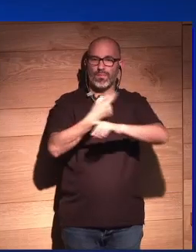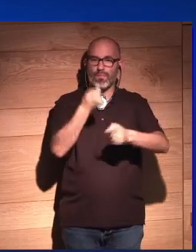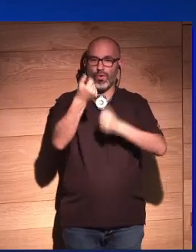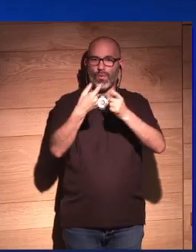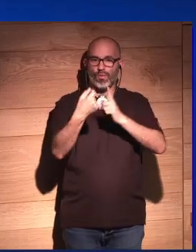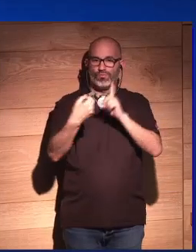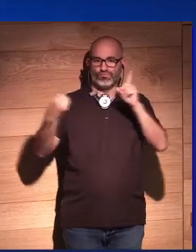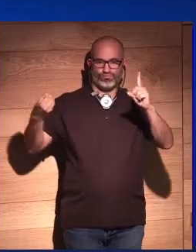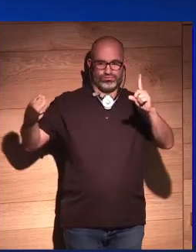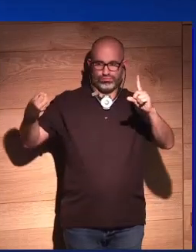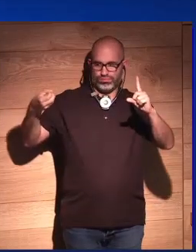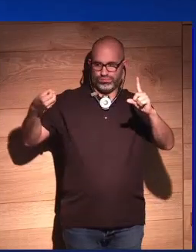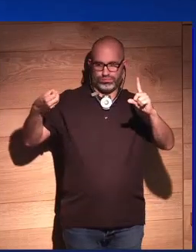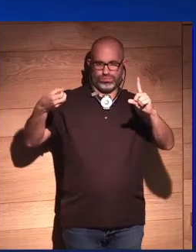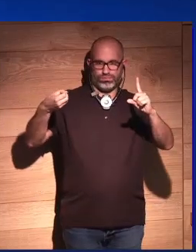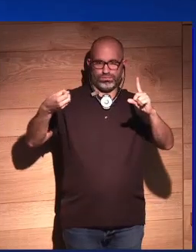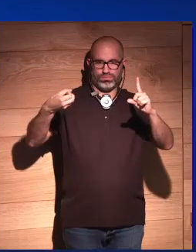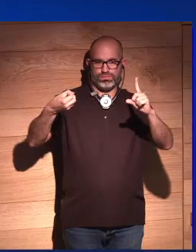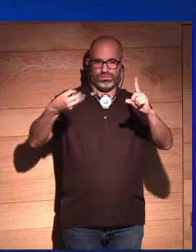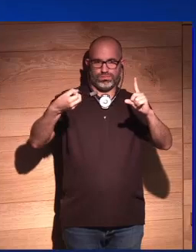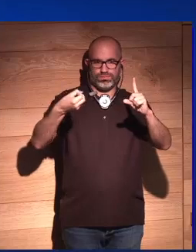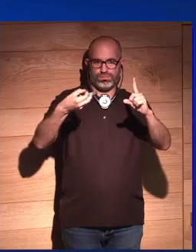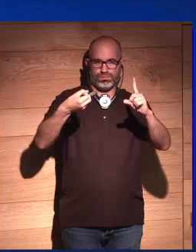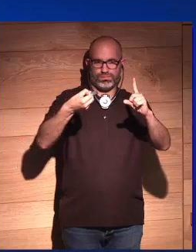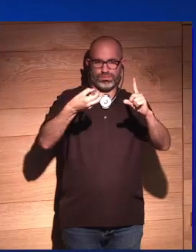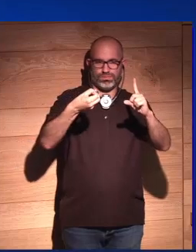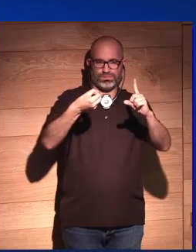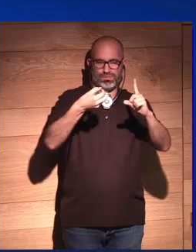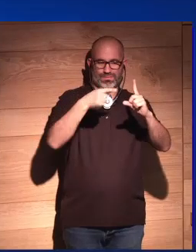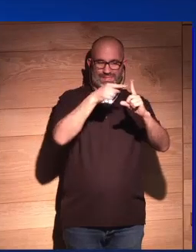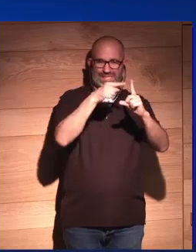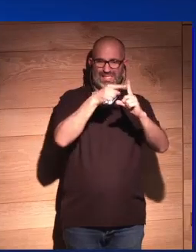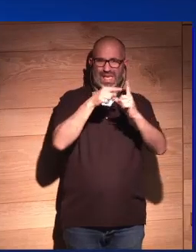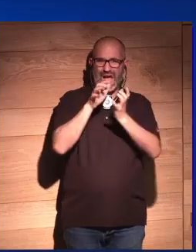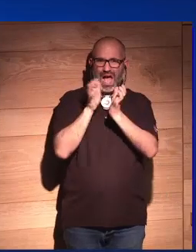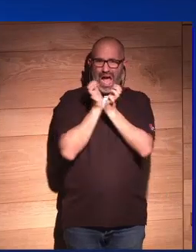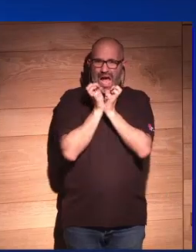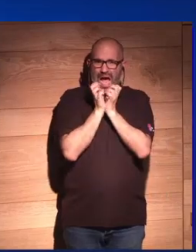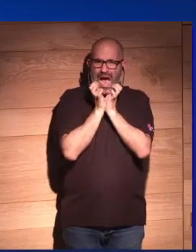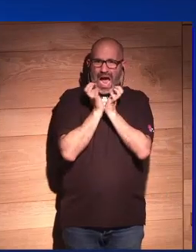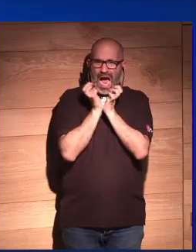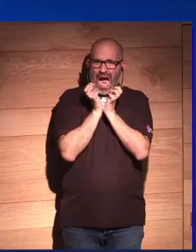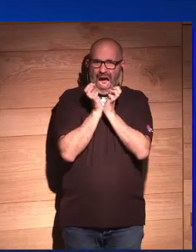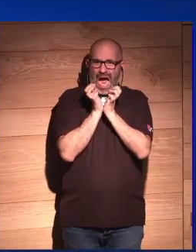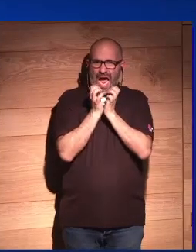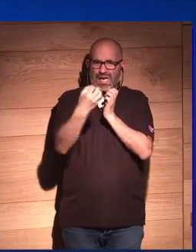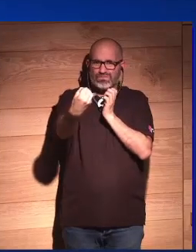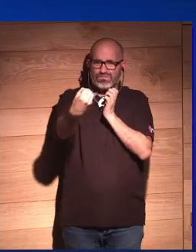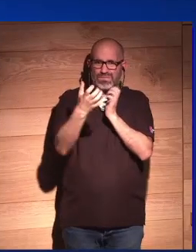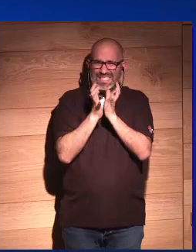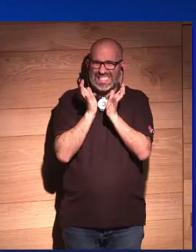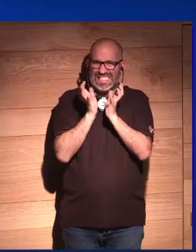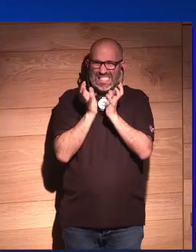and explores that terror of a train coming at you and shattering into